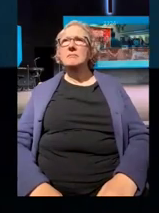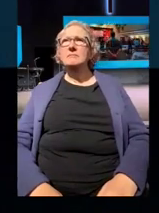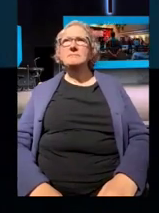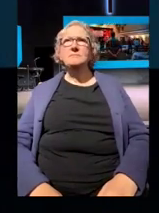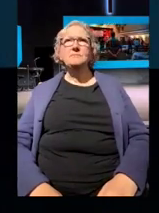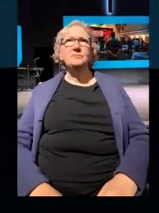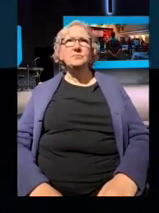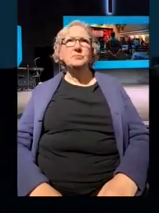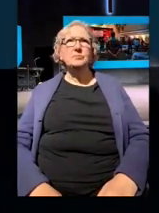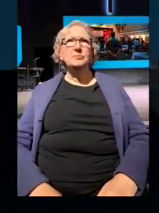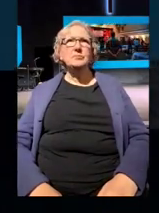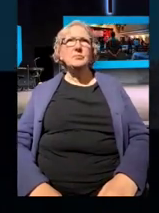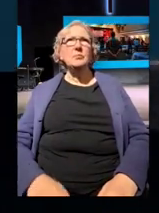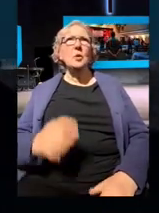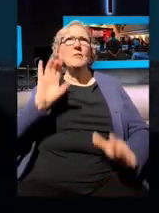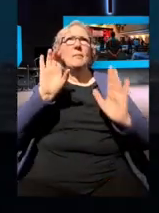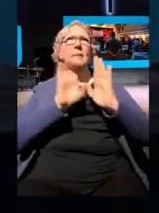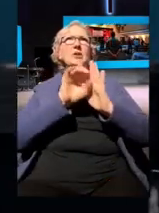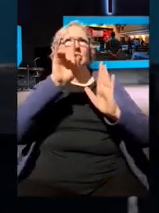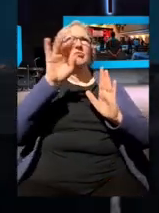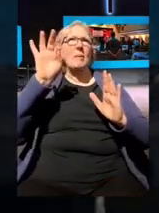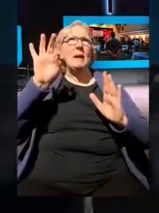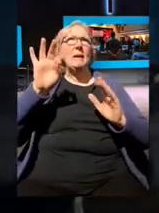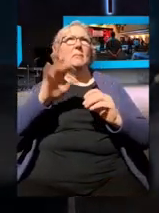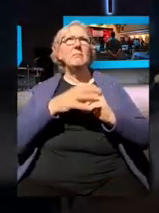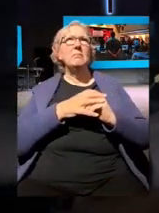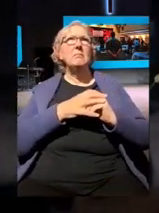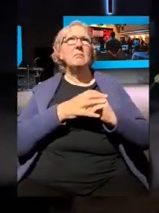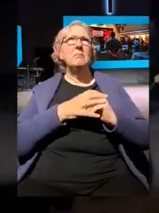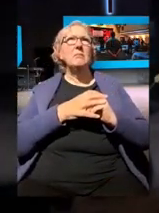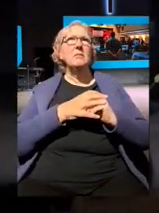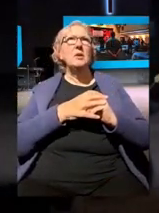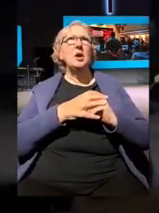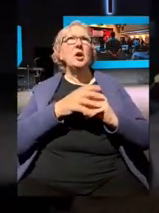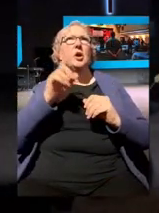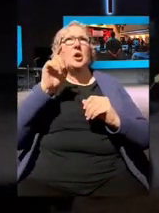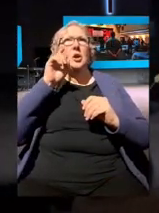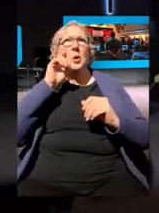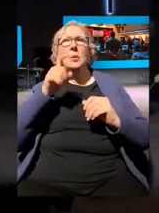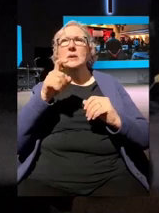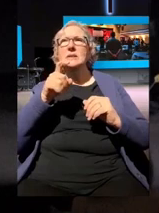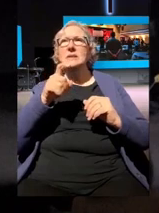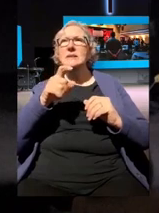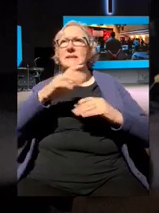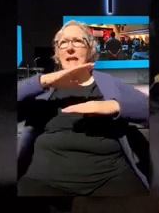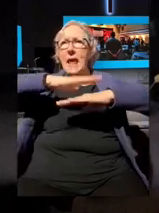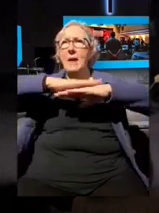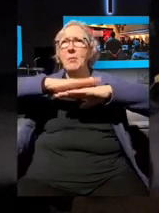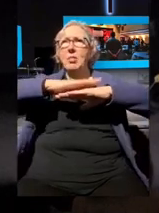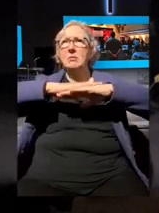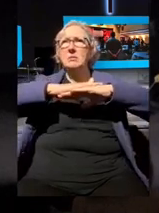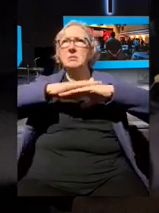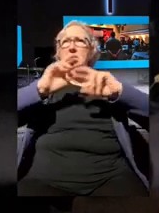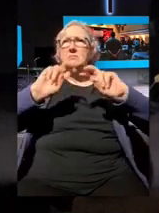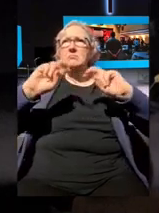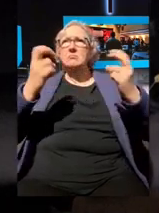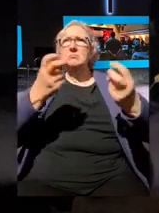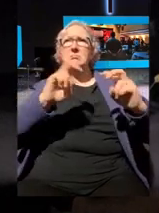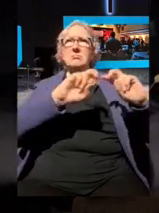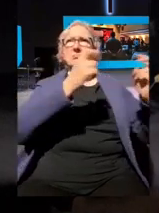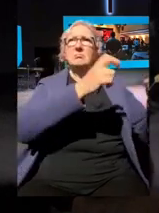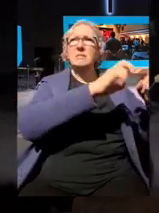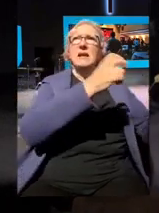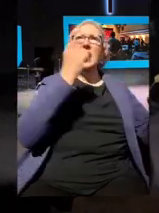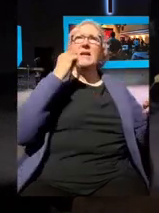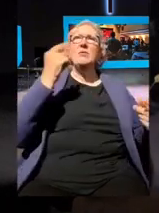And that's a picture of us there in Framingham as we worship. You'll notice we worship it around tables if you came to the Maundy Thursday service